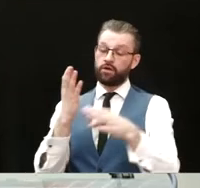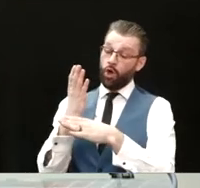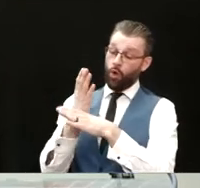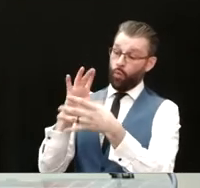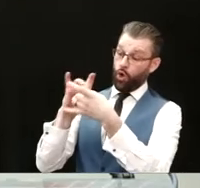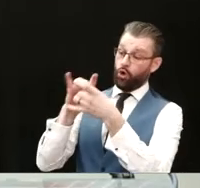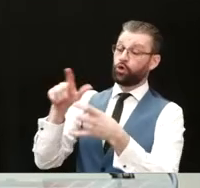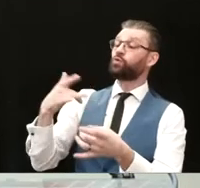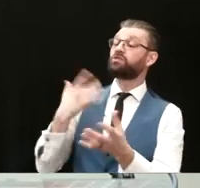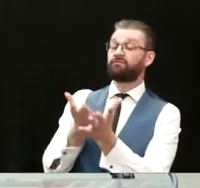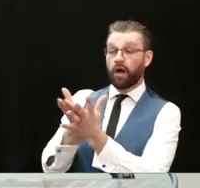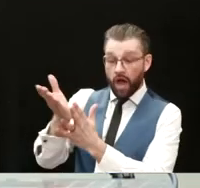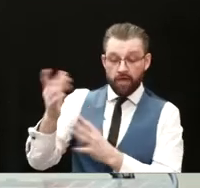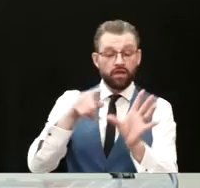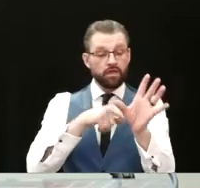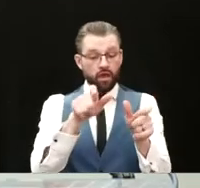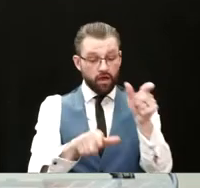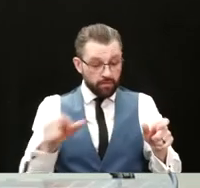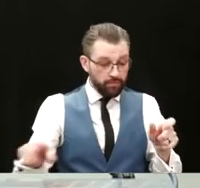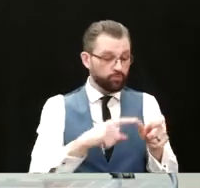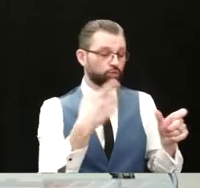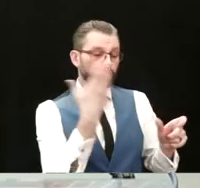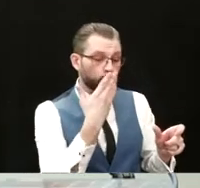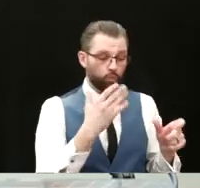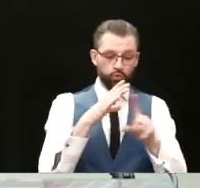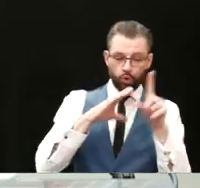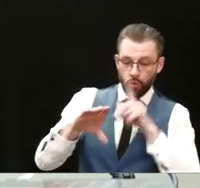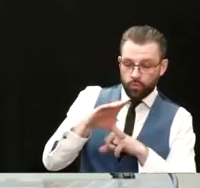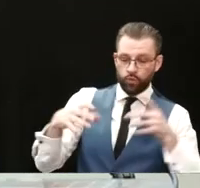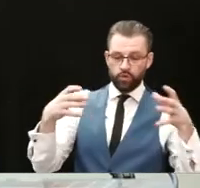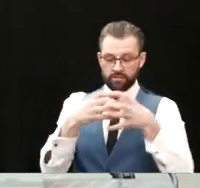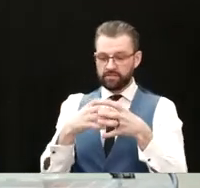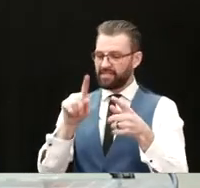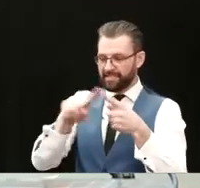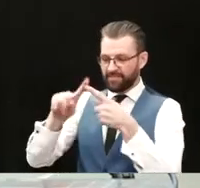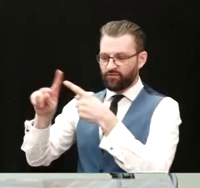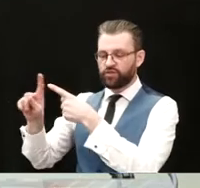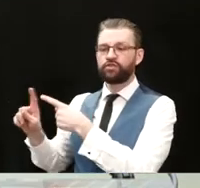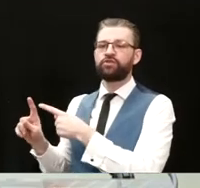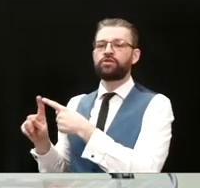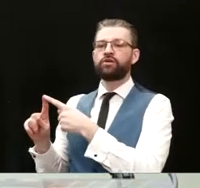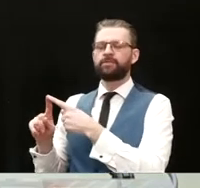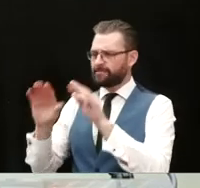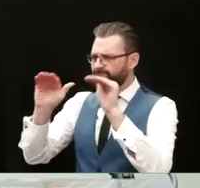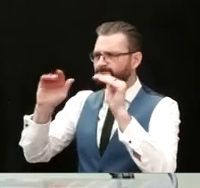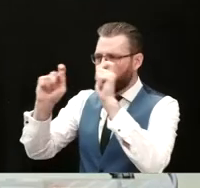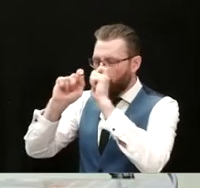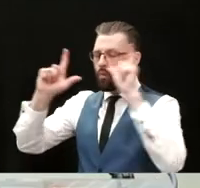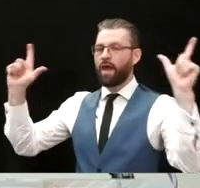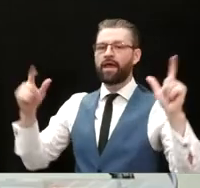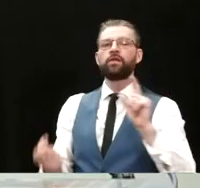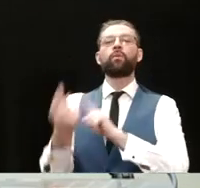survivors, young people, school, communities, and partner organizations to raise awareness